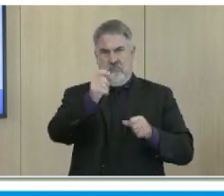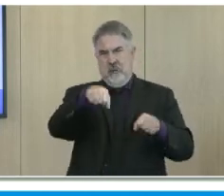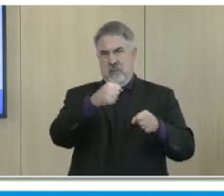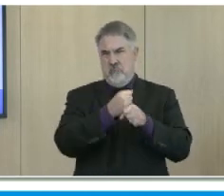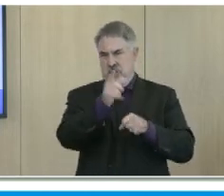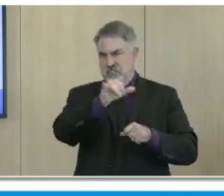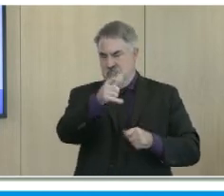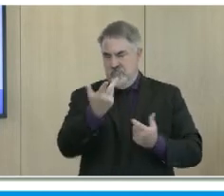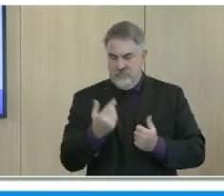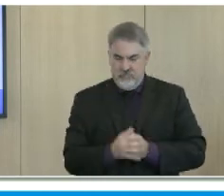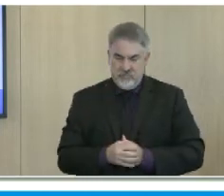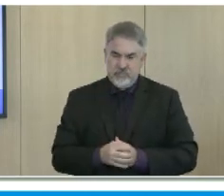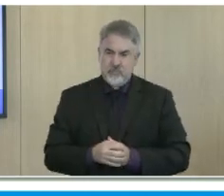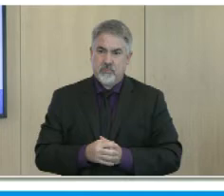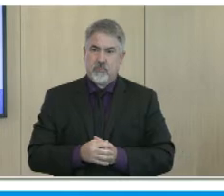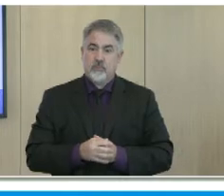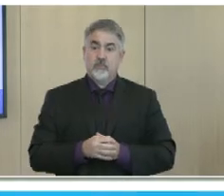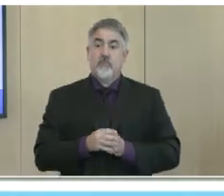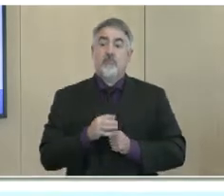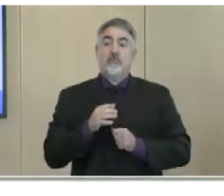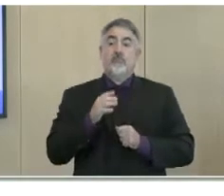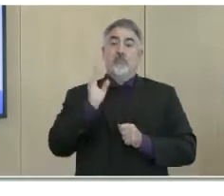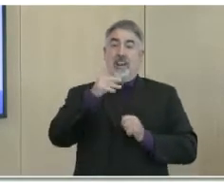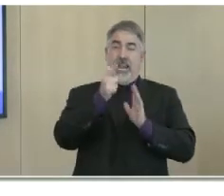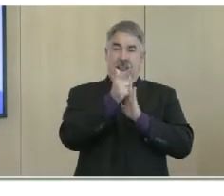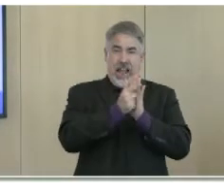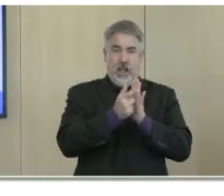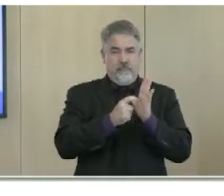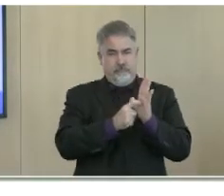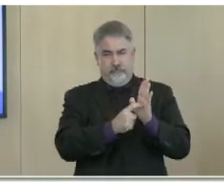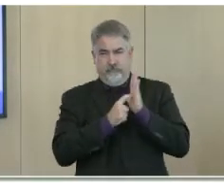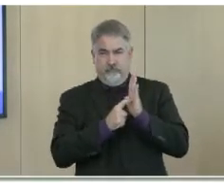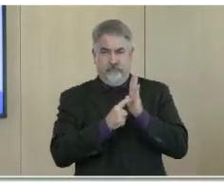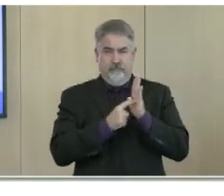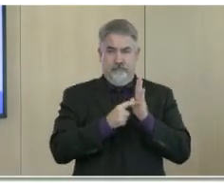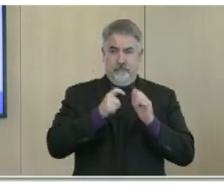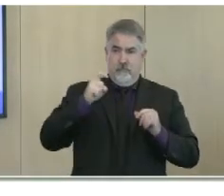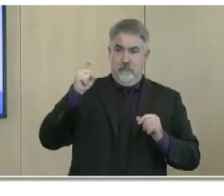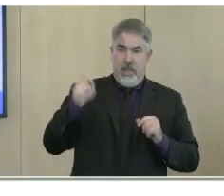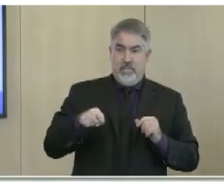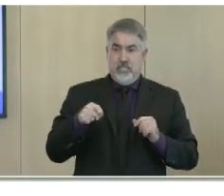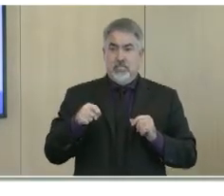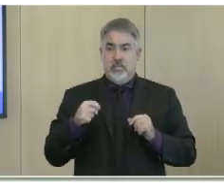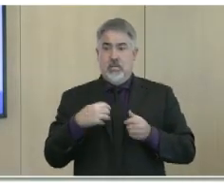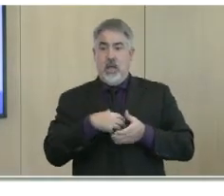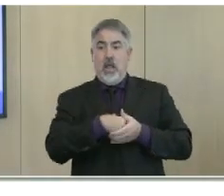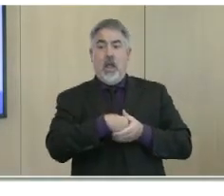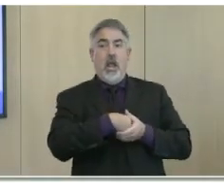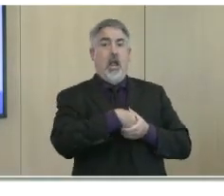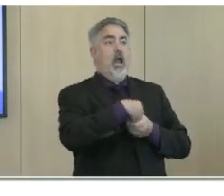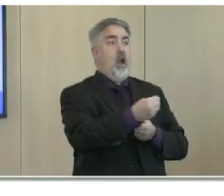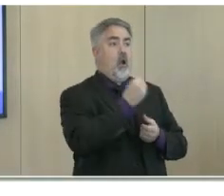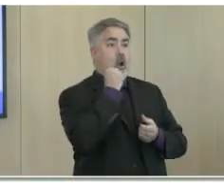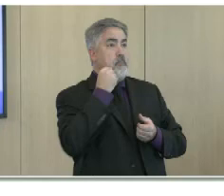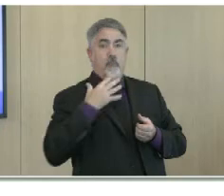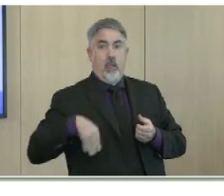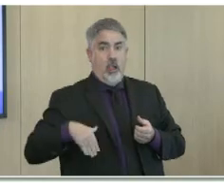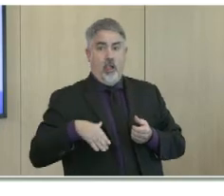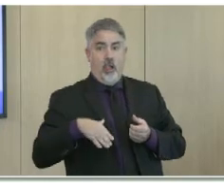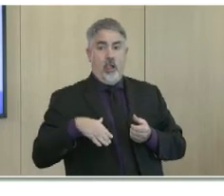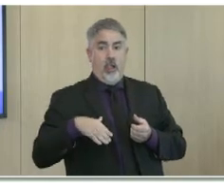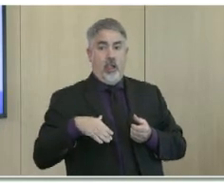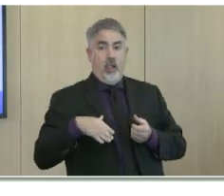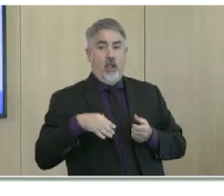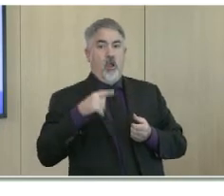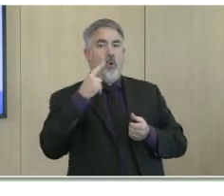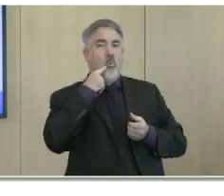a legal mandate or requirement that you must wear them when you leave your home. But we are issuing a strong recommendation that